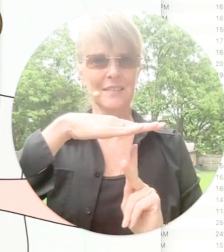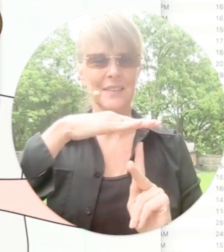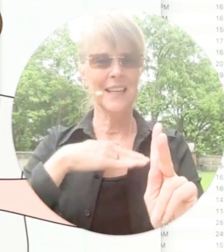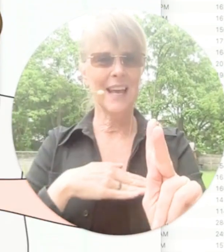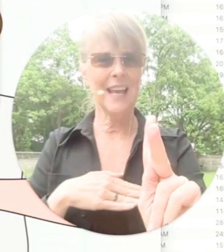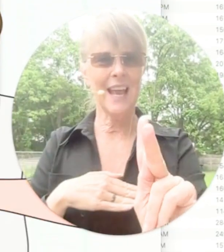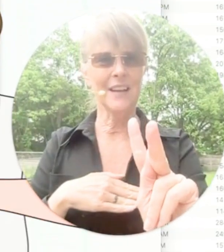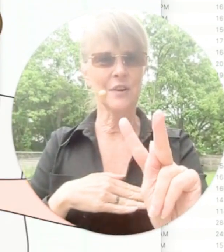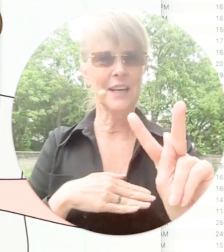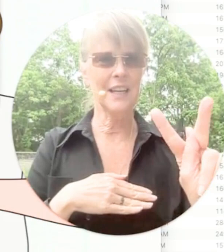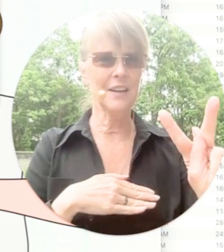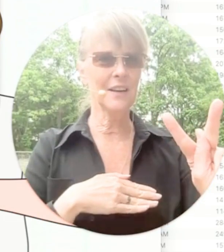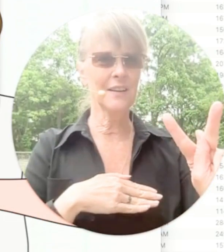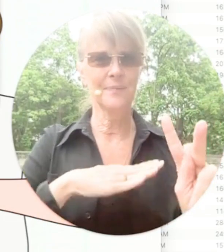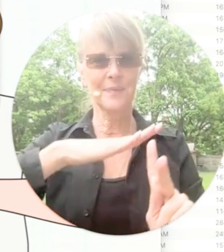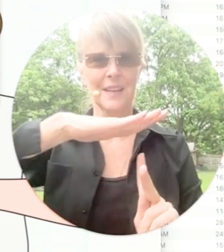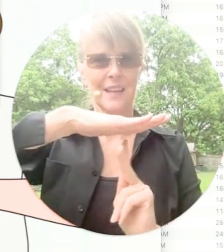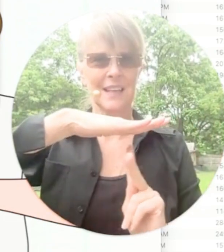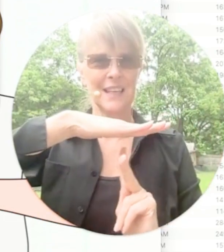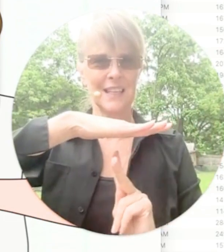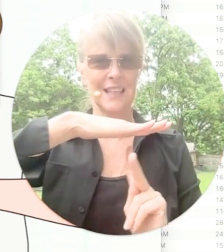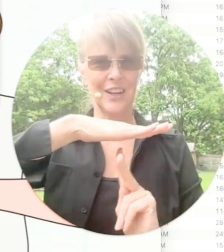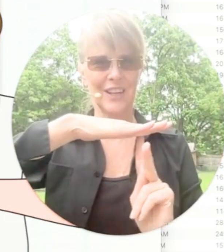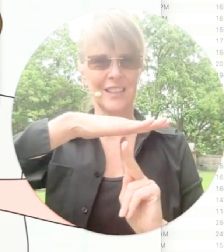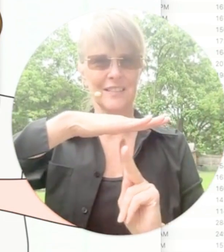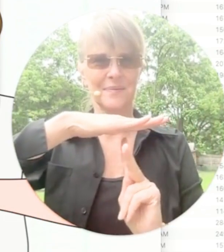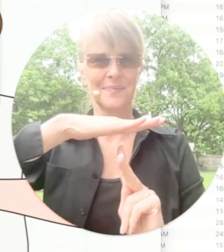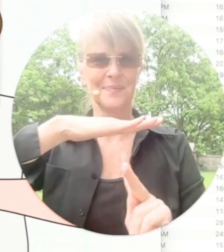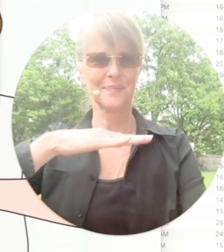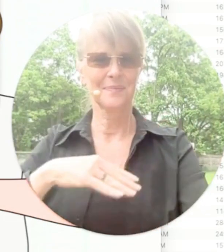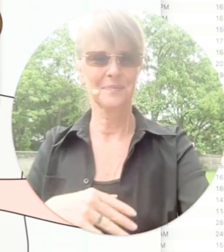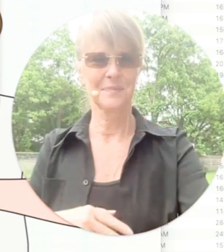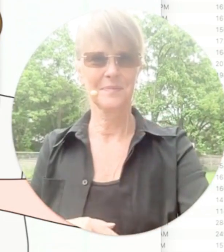Kindergarten. K hand right here. Kindergarten.